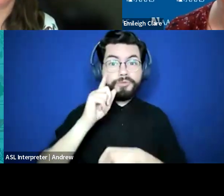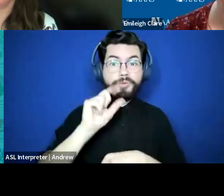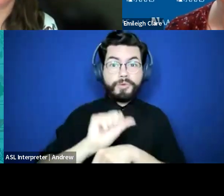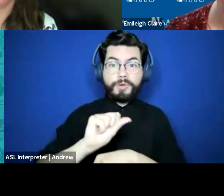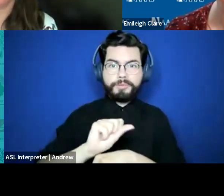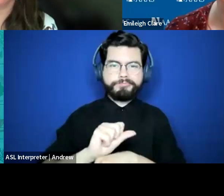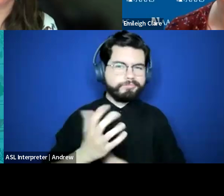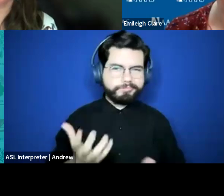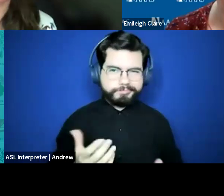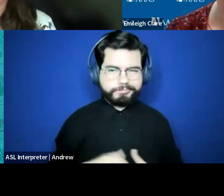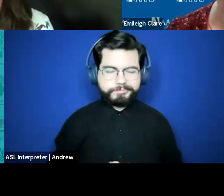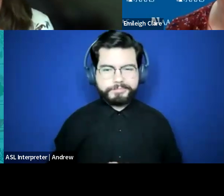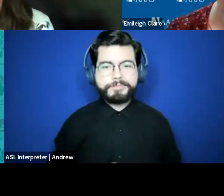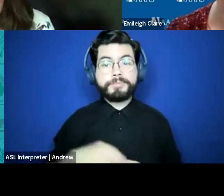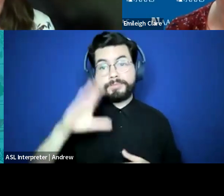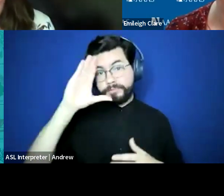intro, I started